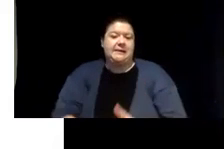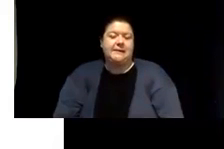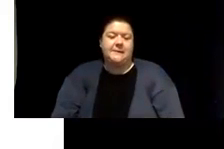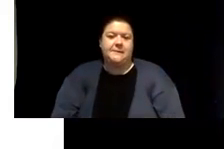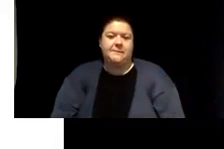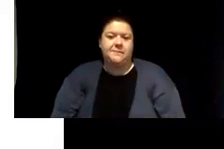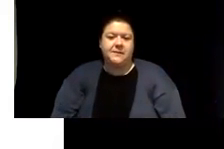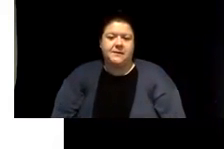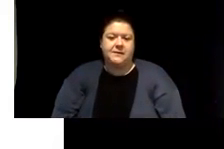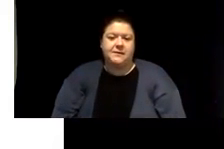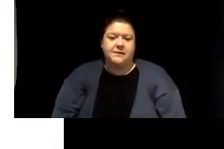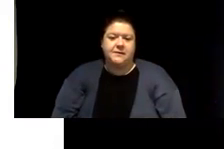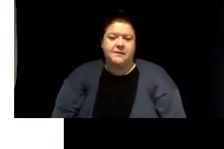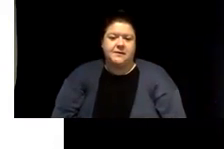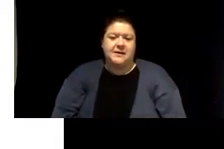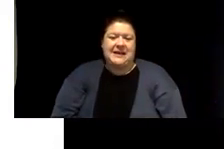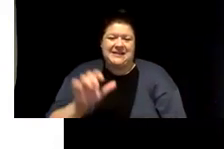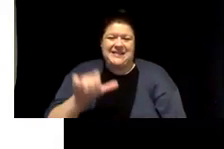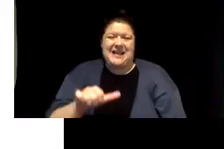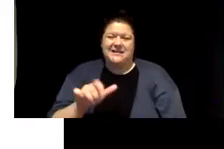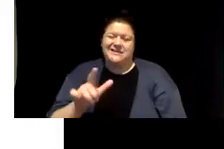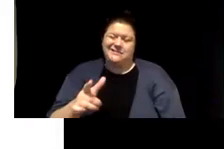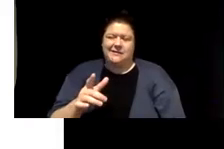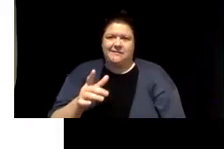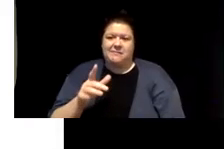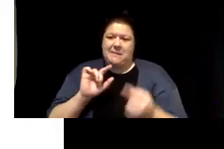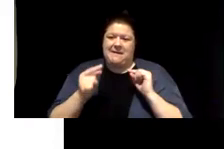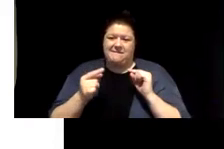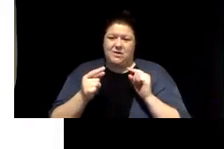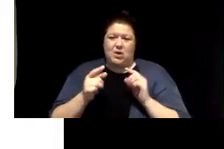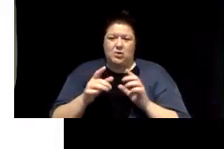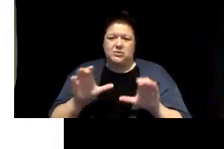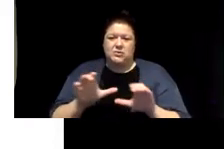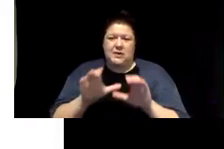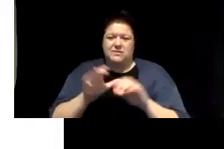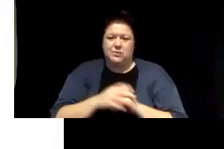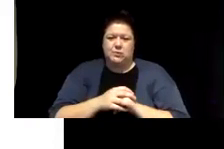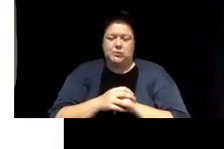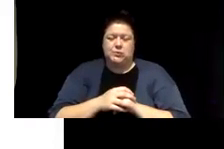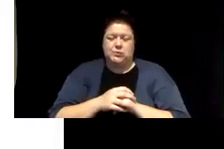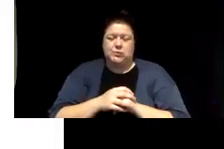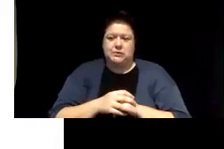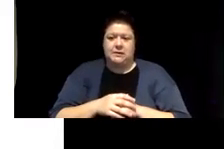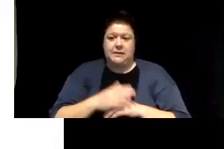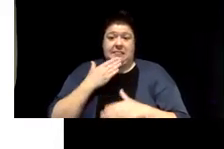And that can be kind of painful from what I understand. Thank God, I don't know